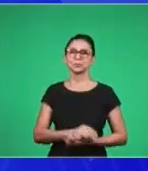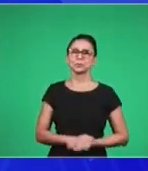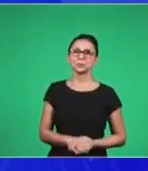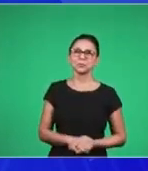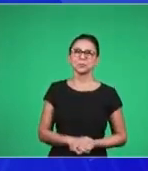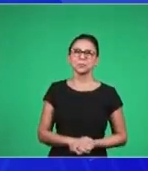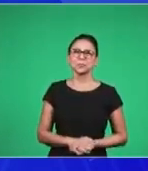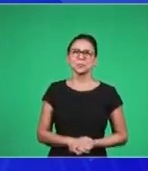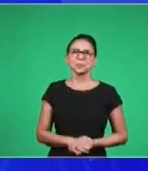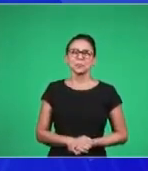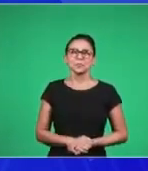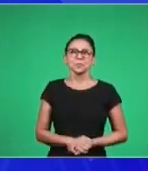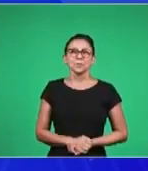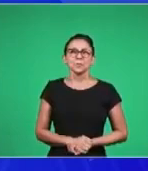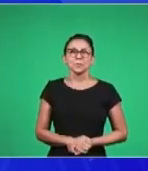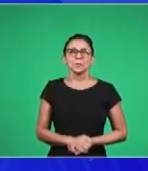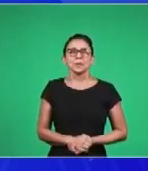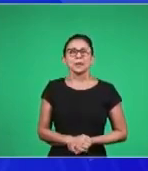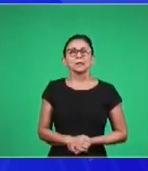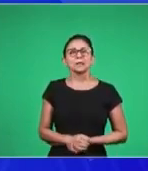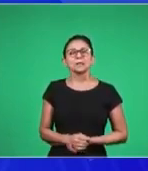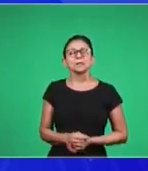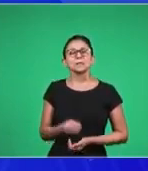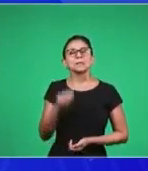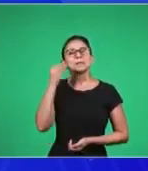the seminar.